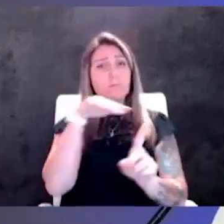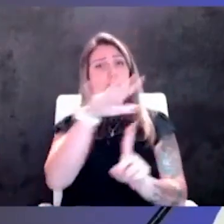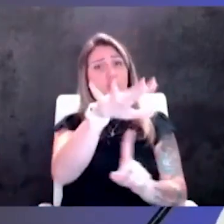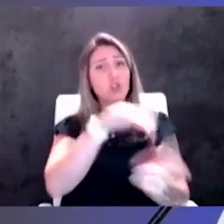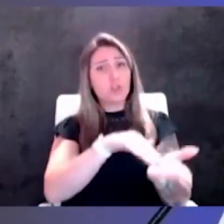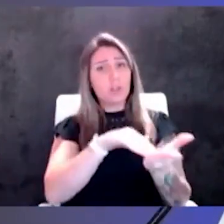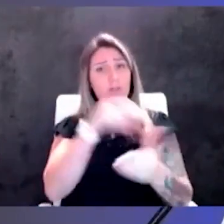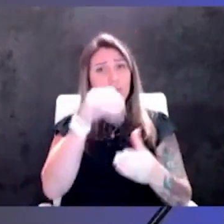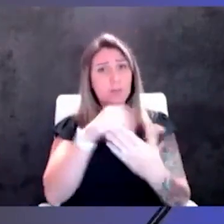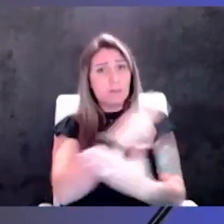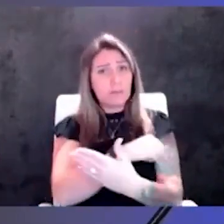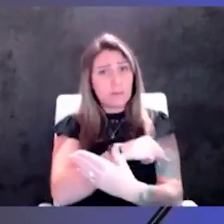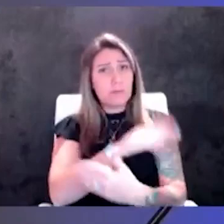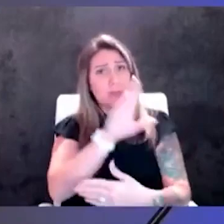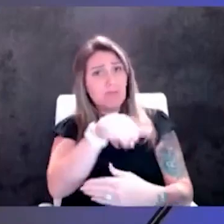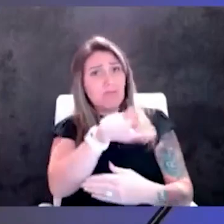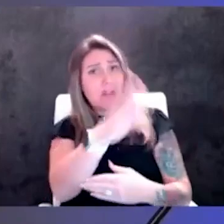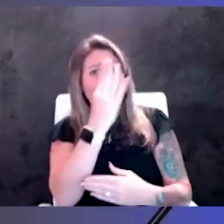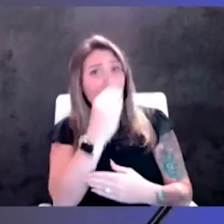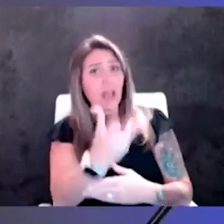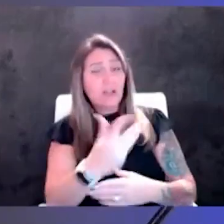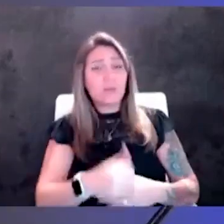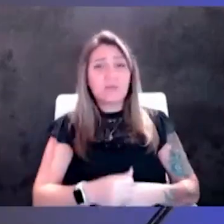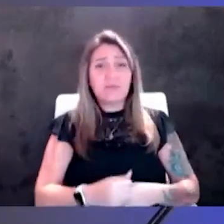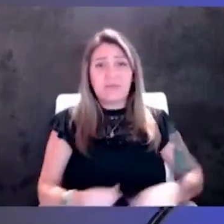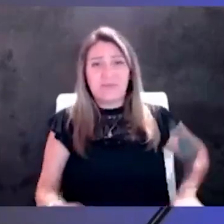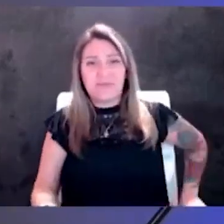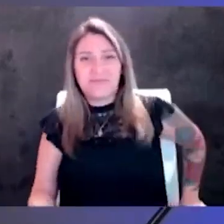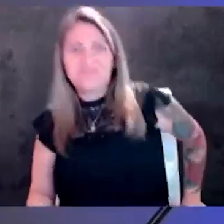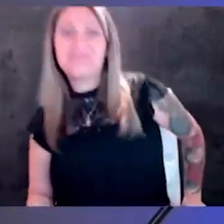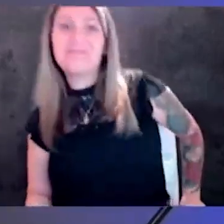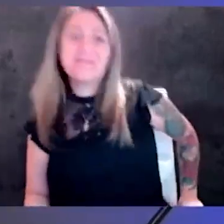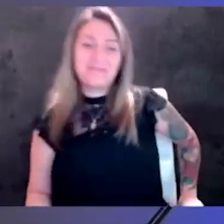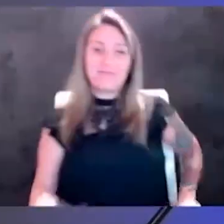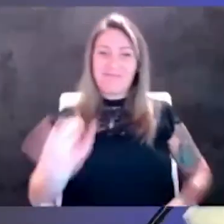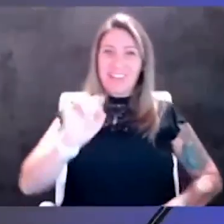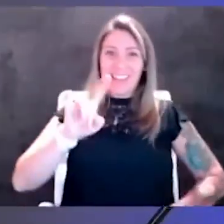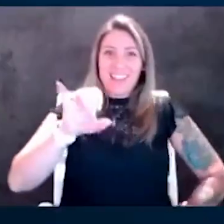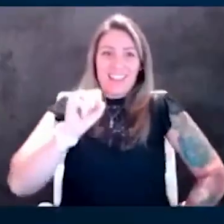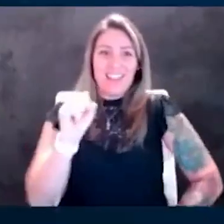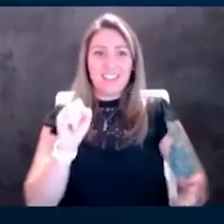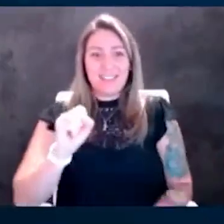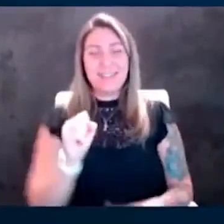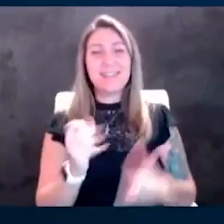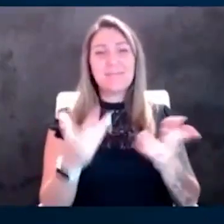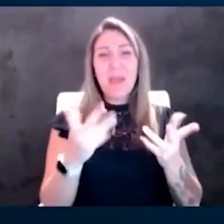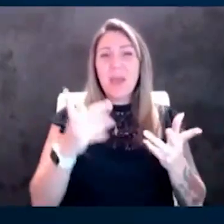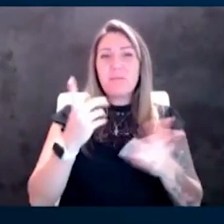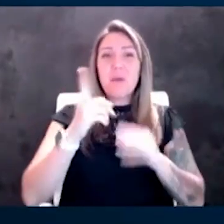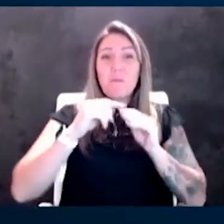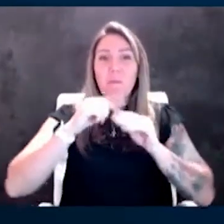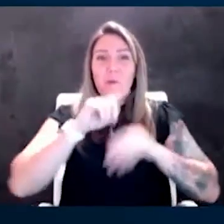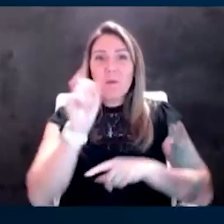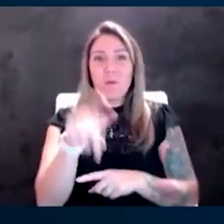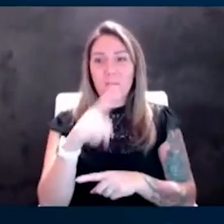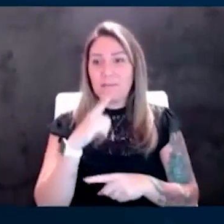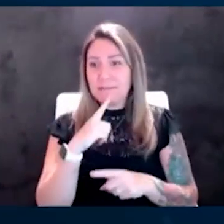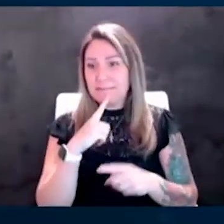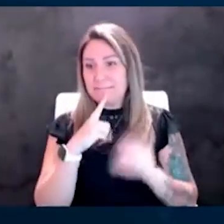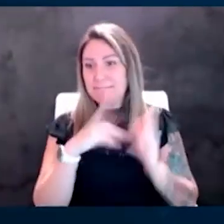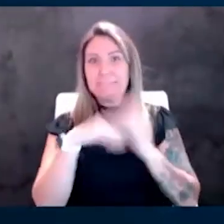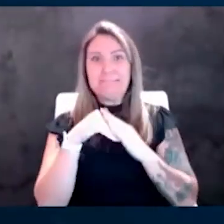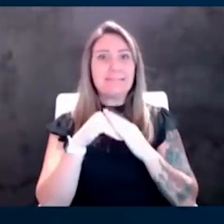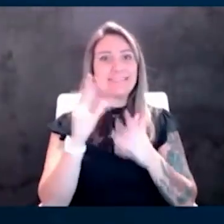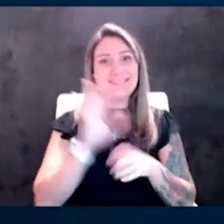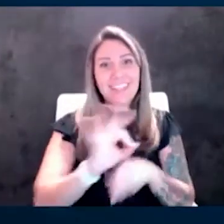call them to task. Alexis, Say, you didn't wash your hands. I was going to say, we probably have time for one more question because we're getting close to the top of the hour. So,